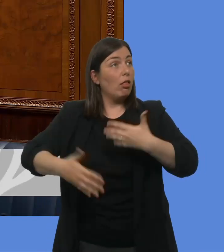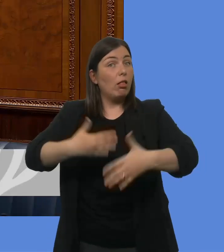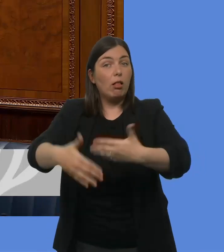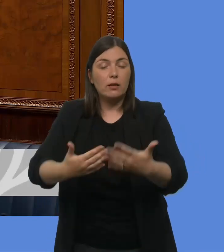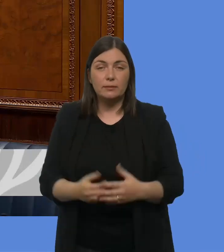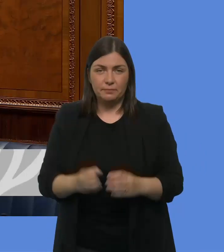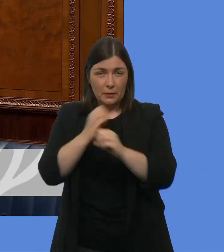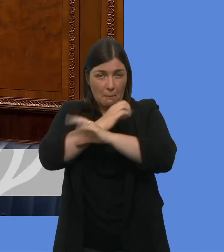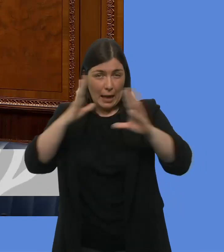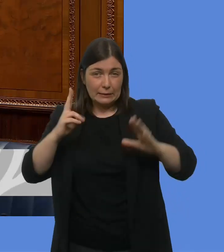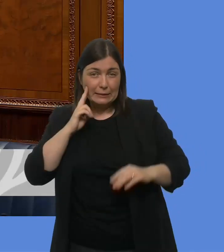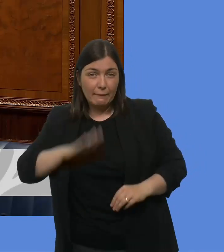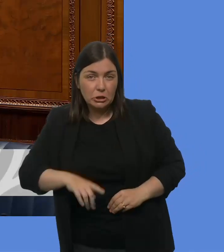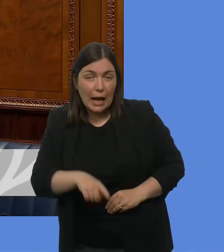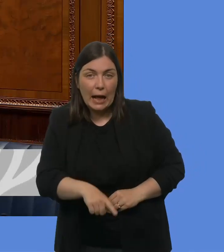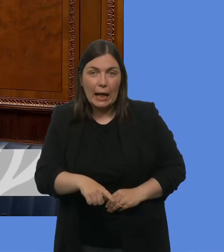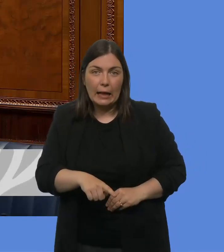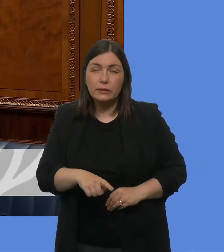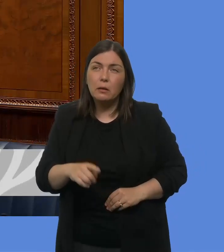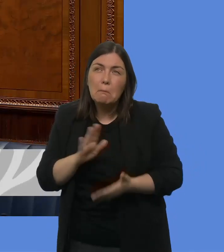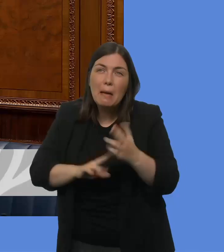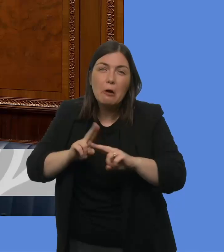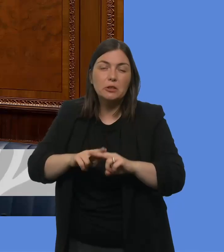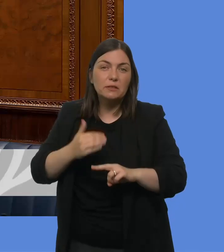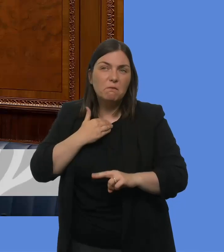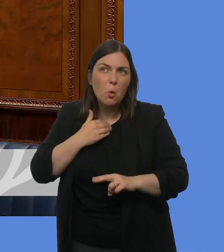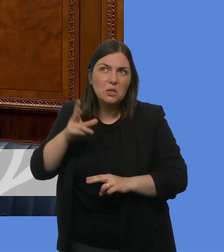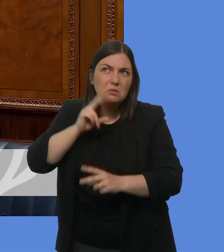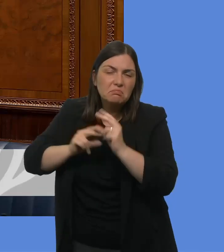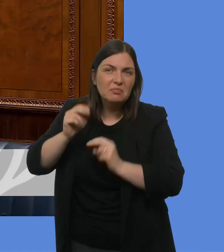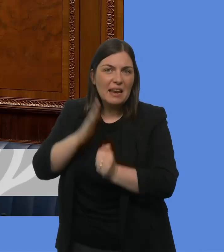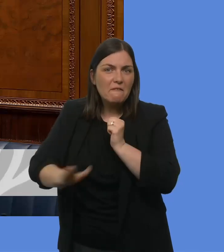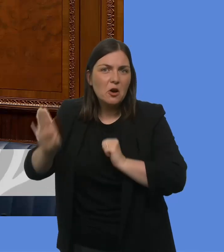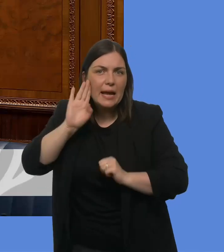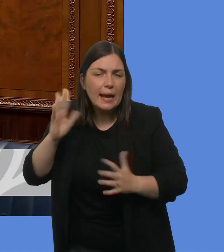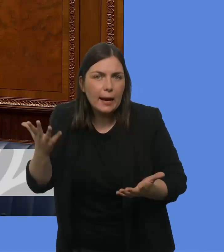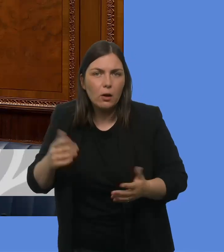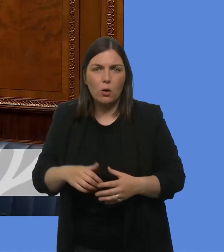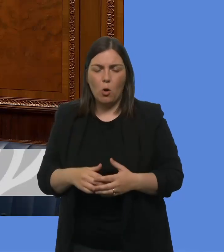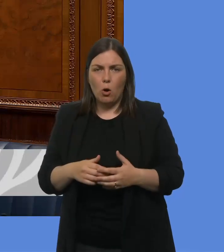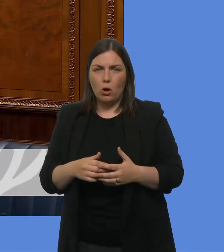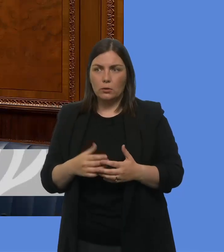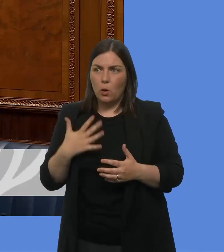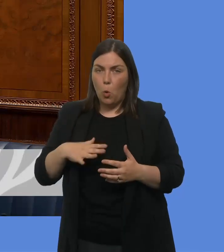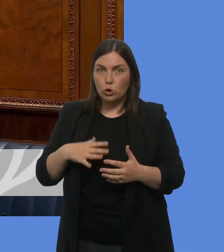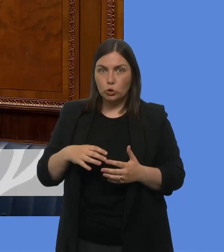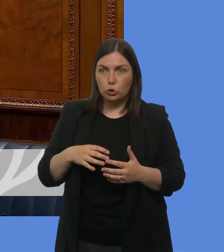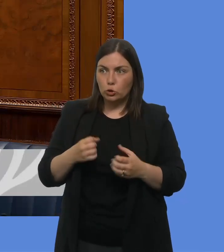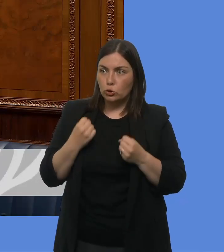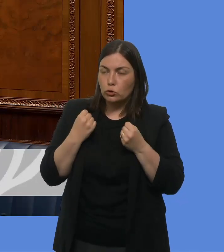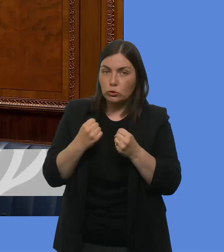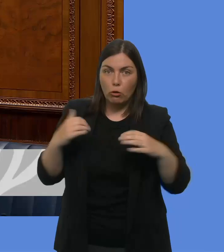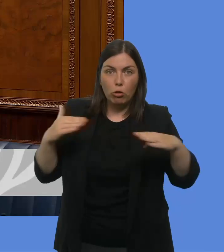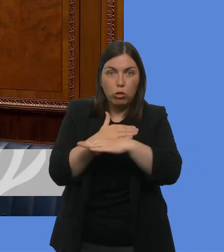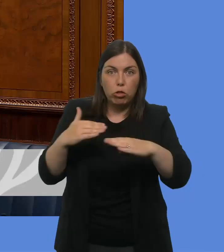parents' voice, to cross a road without being able to hear a car engine, or to be unable to partake in normal